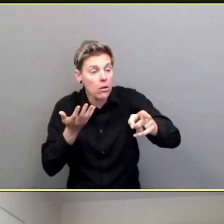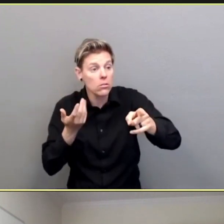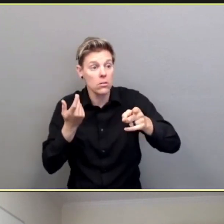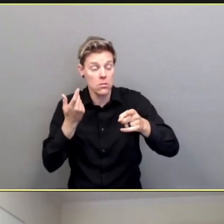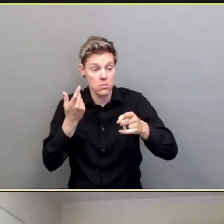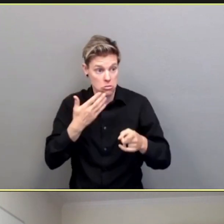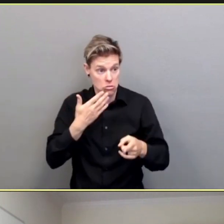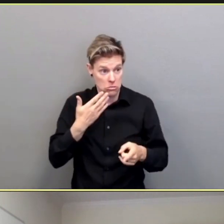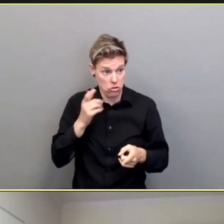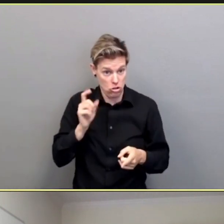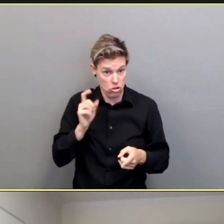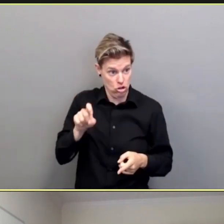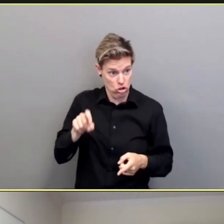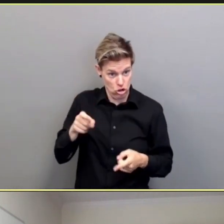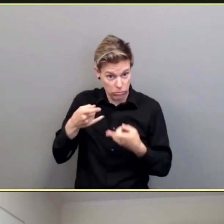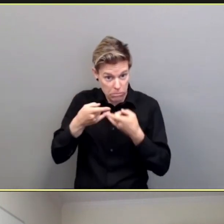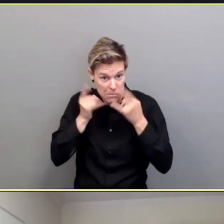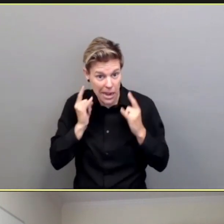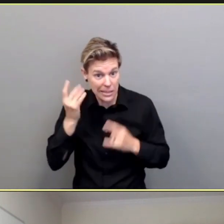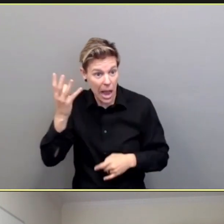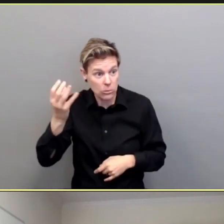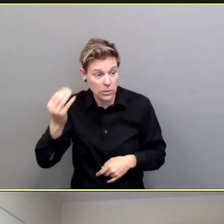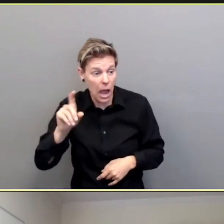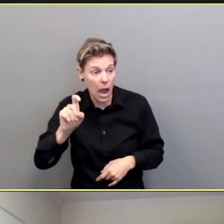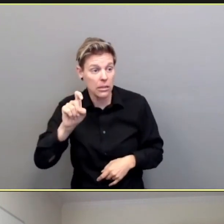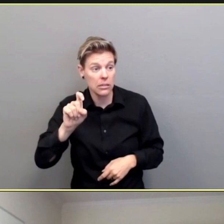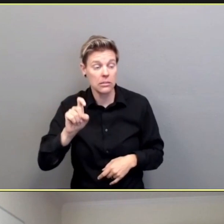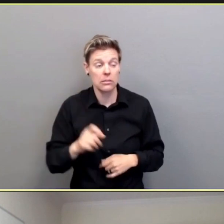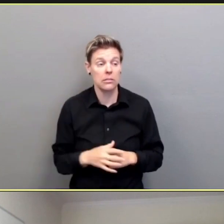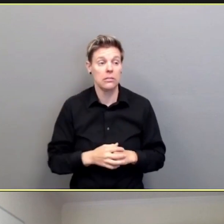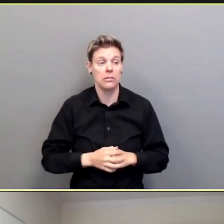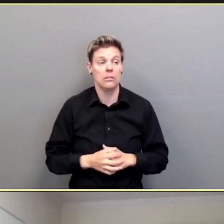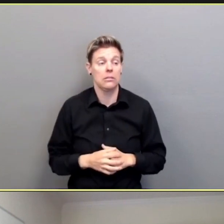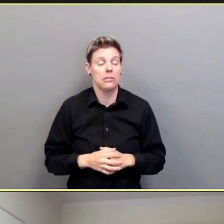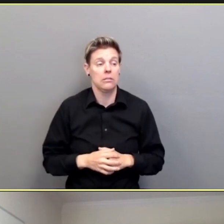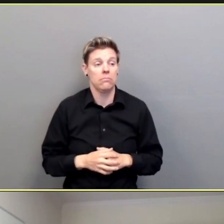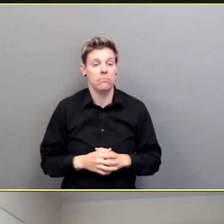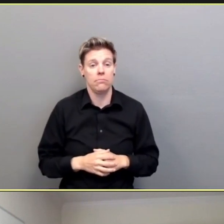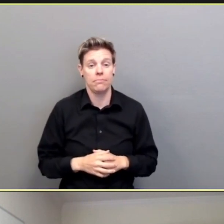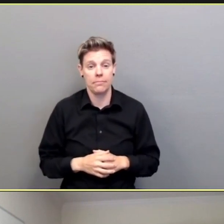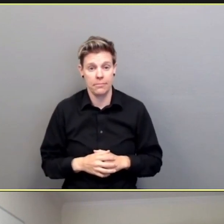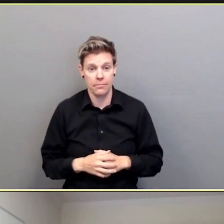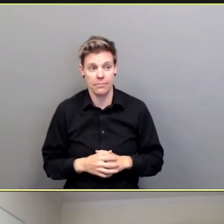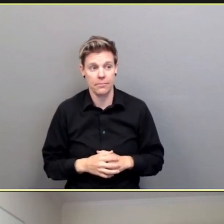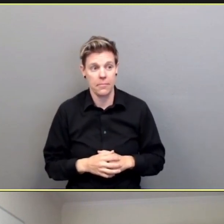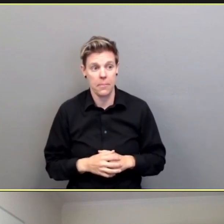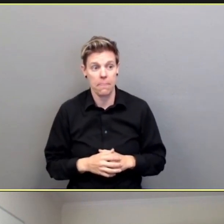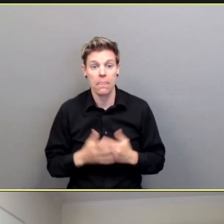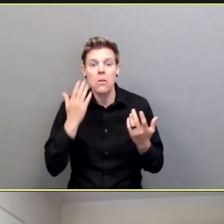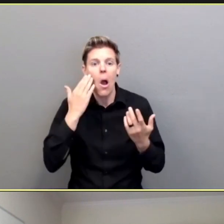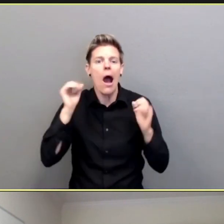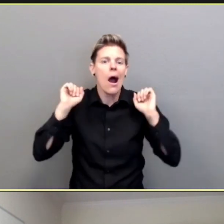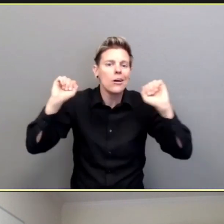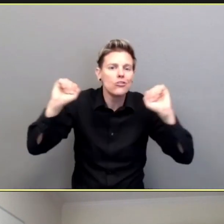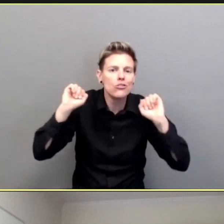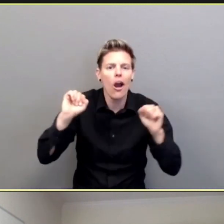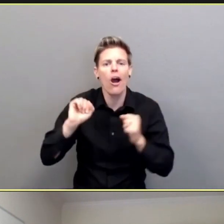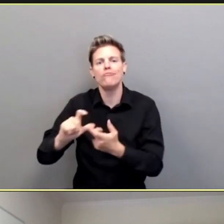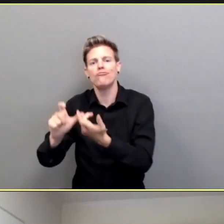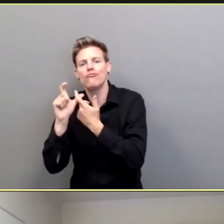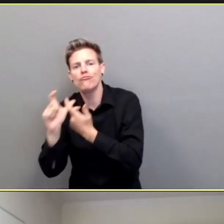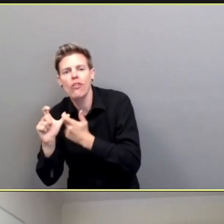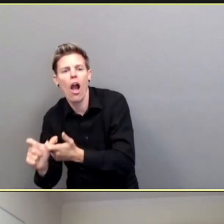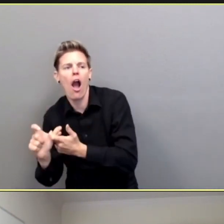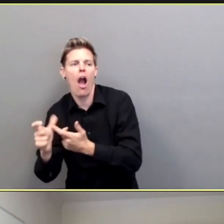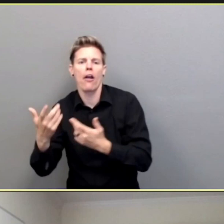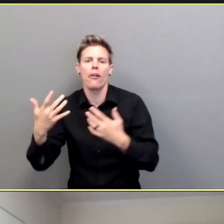recommend that people start wearing masks if they're outdoors exercising, or if they're, say, going to the UNM football game or